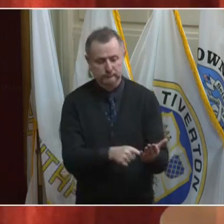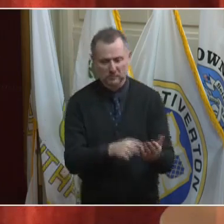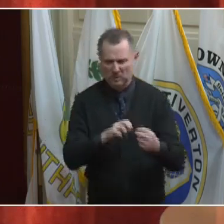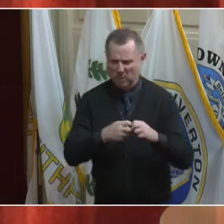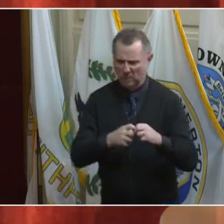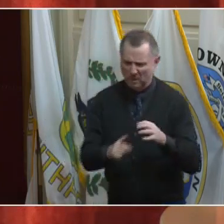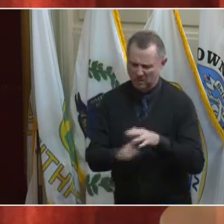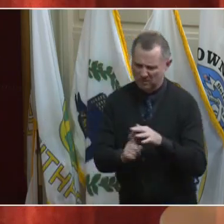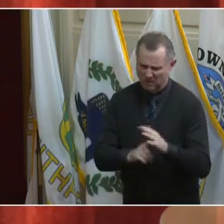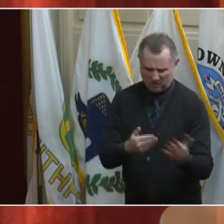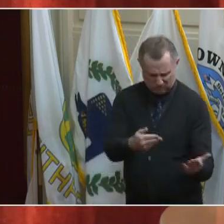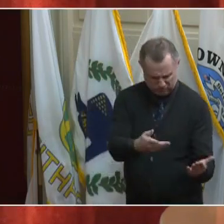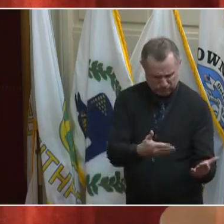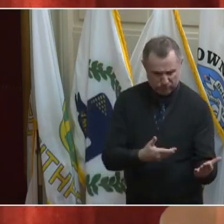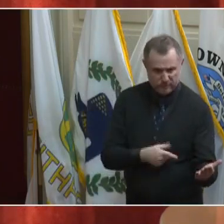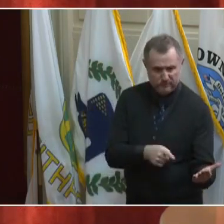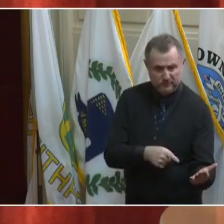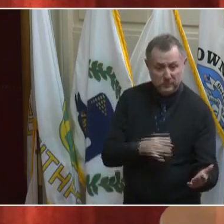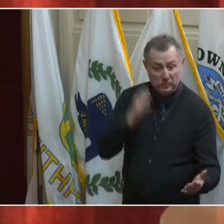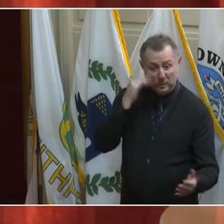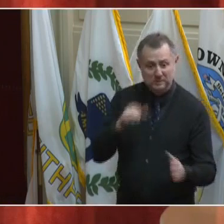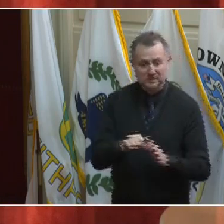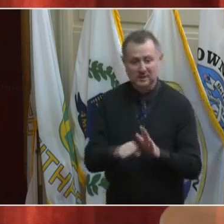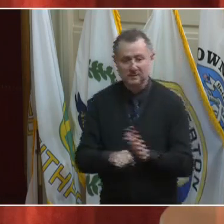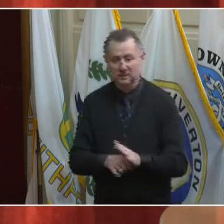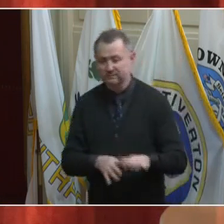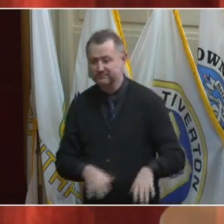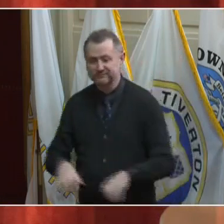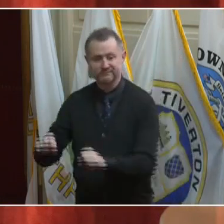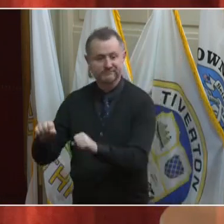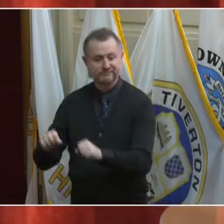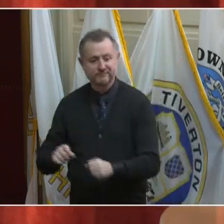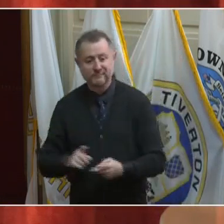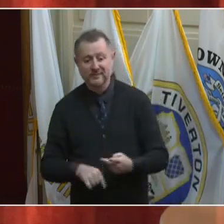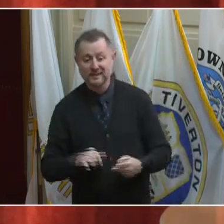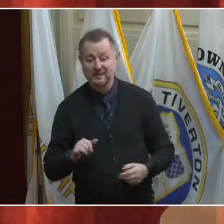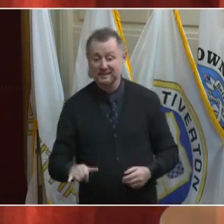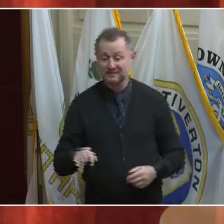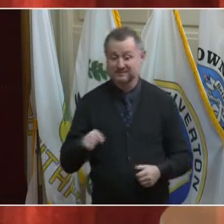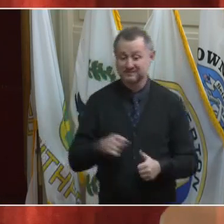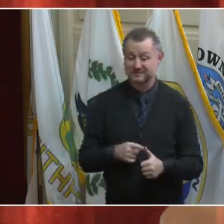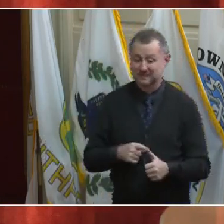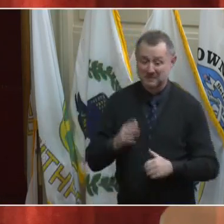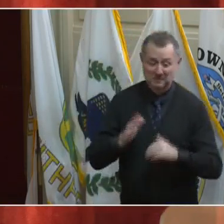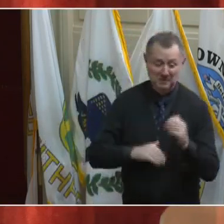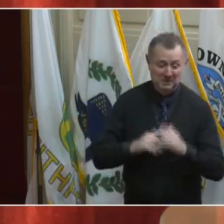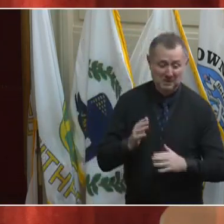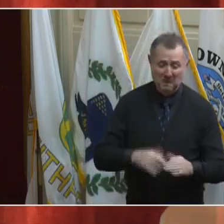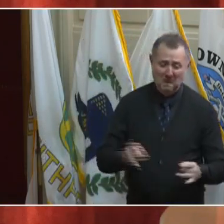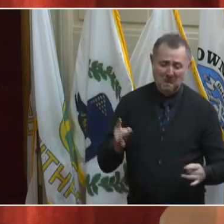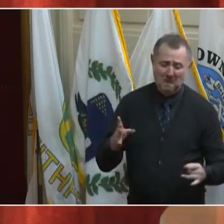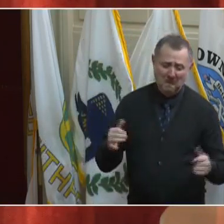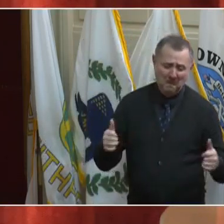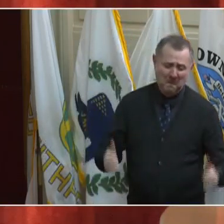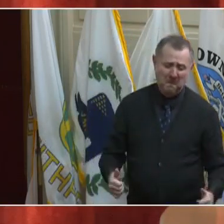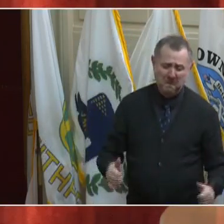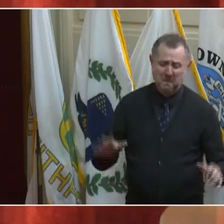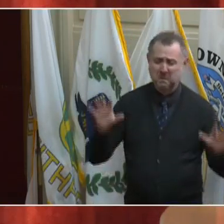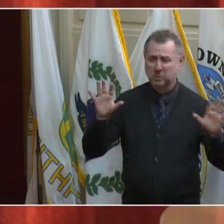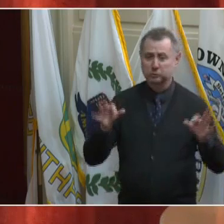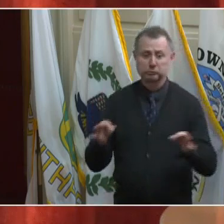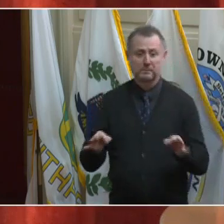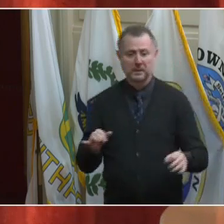That's the reason that the state has intervened, including the condition of buildings, which were described with phrases